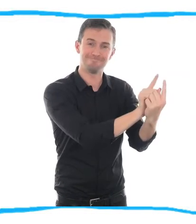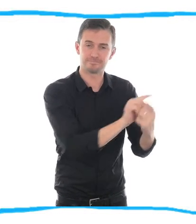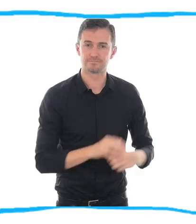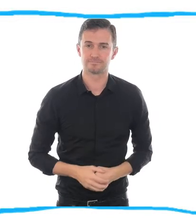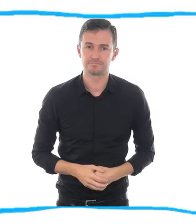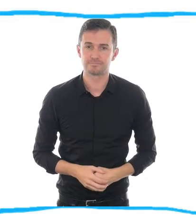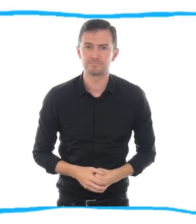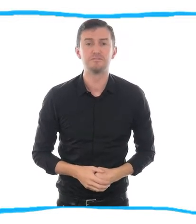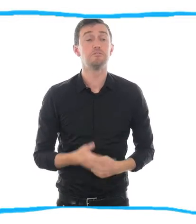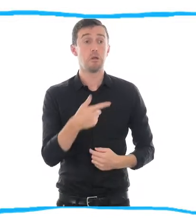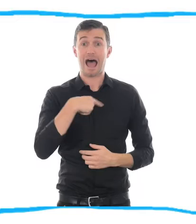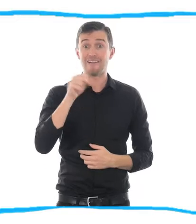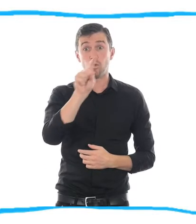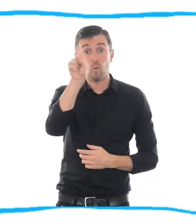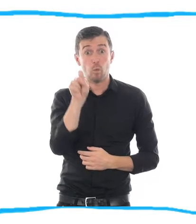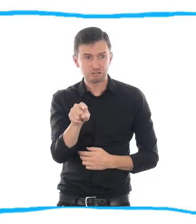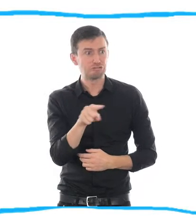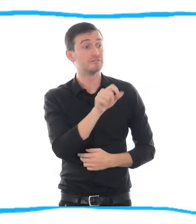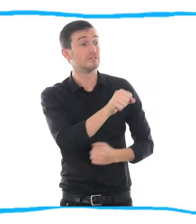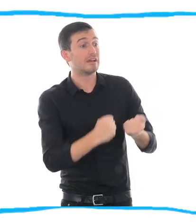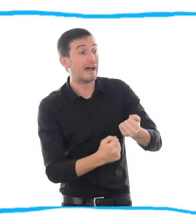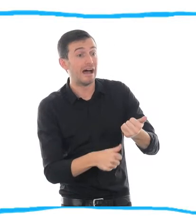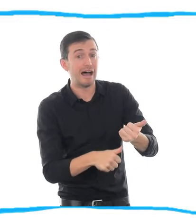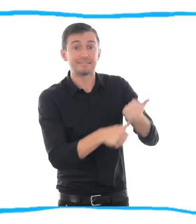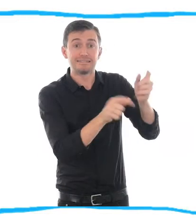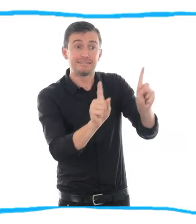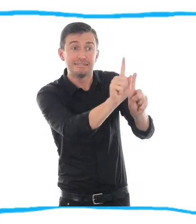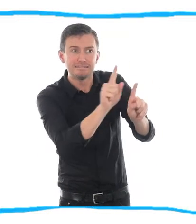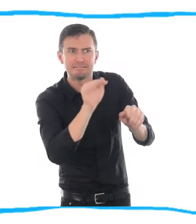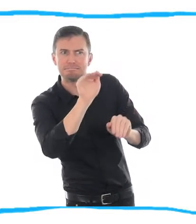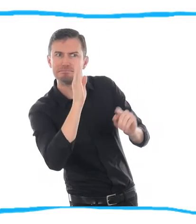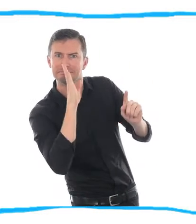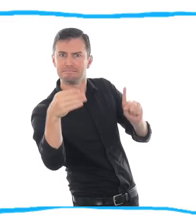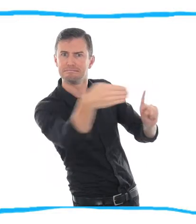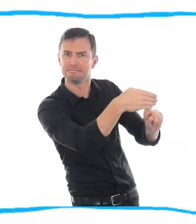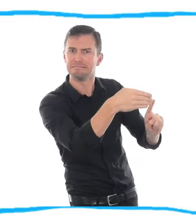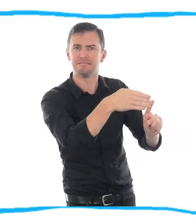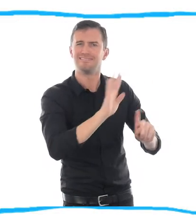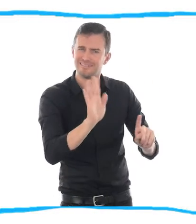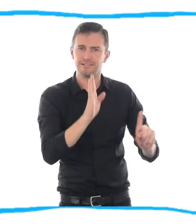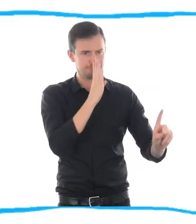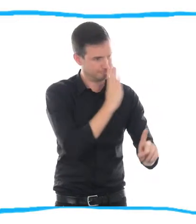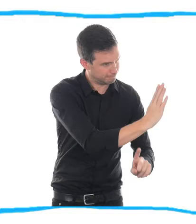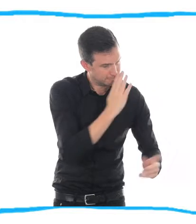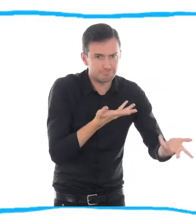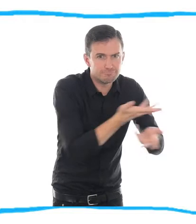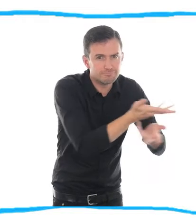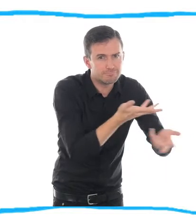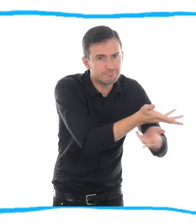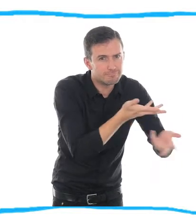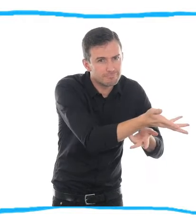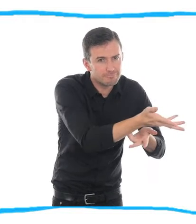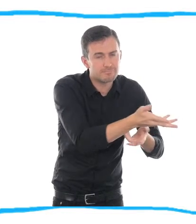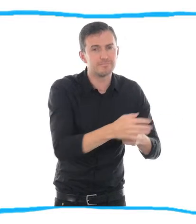disabilities. So instead of addressing your questions to an assistant or parent, be polite and patient, and talk directly to people